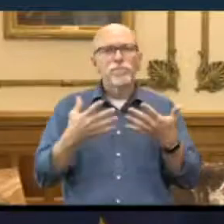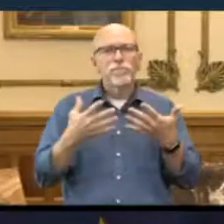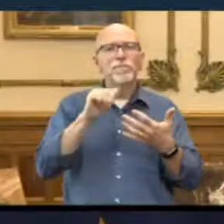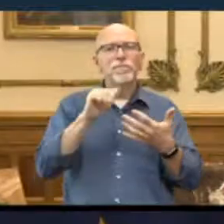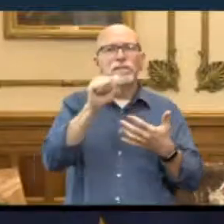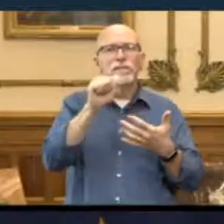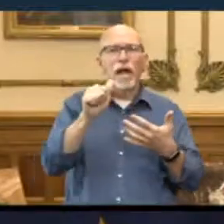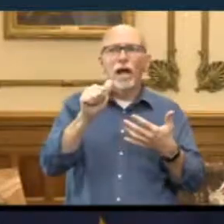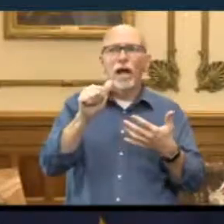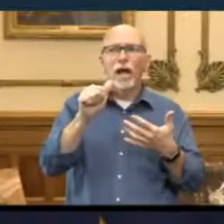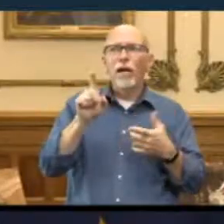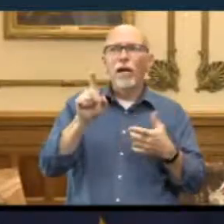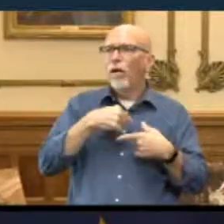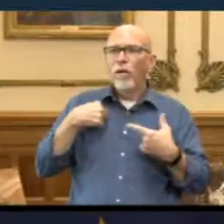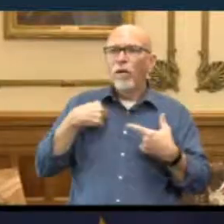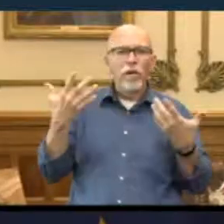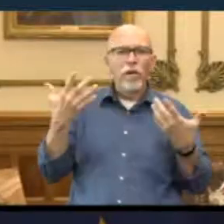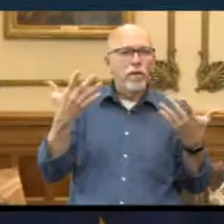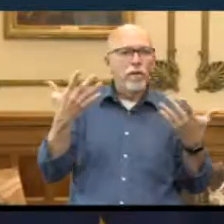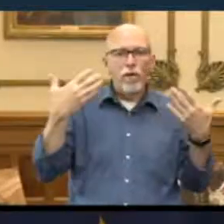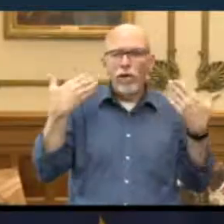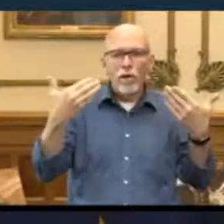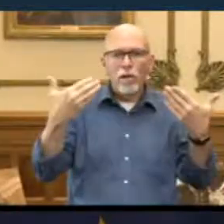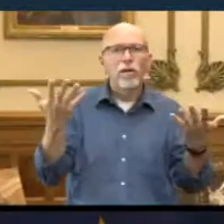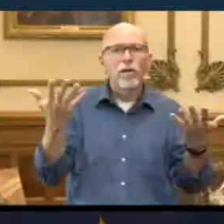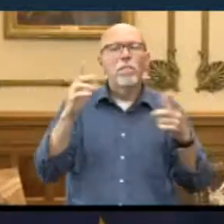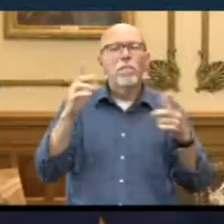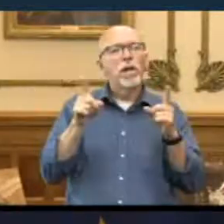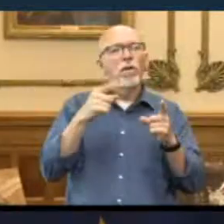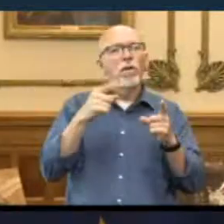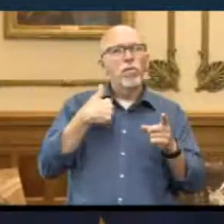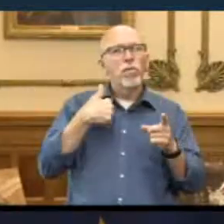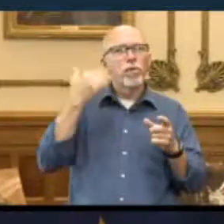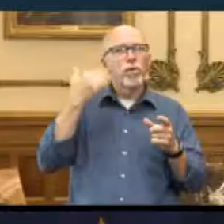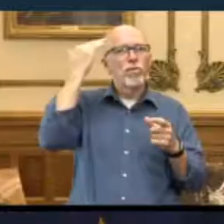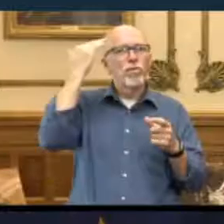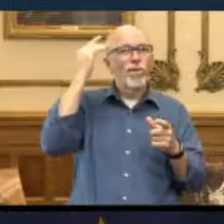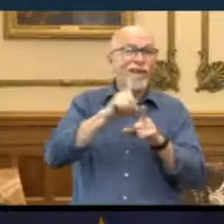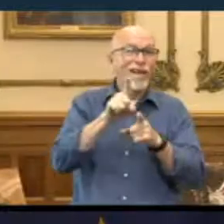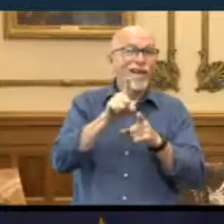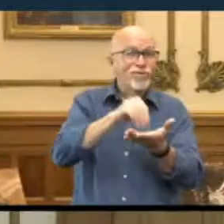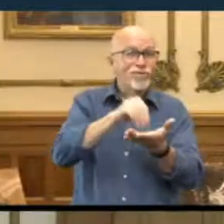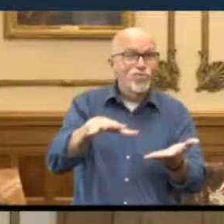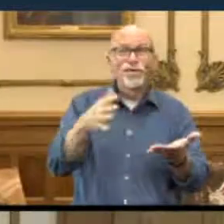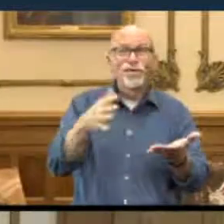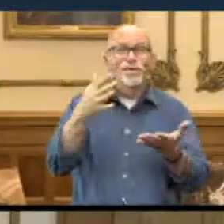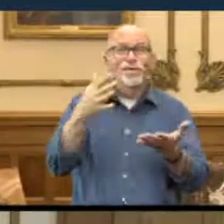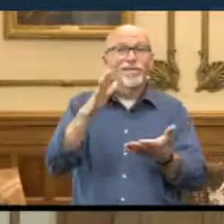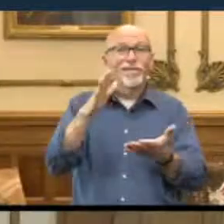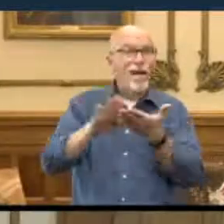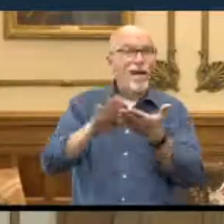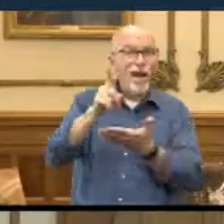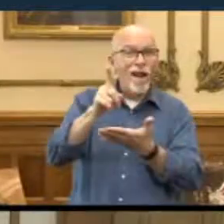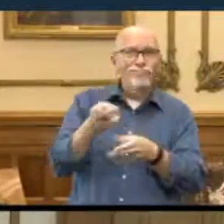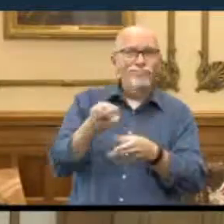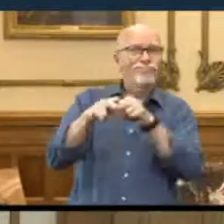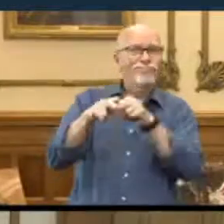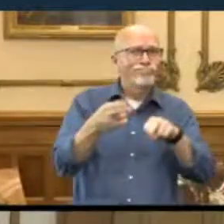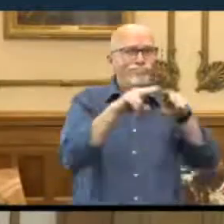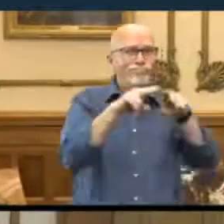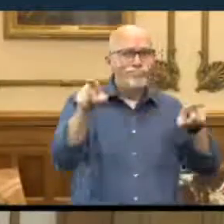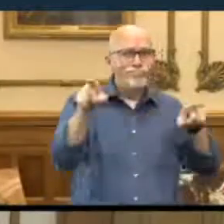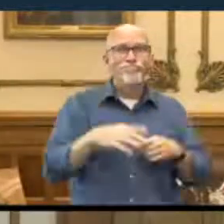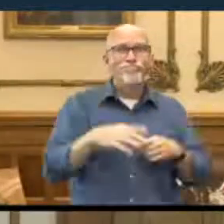to a flame. And then unknowingly, and we just know, you talked about the students and where that uptick is occurring. Well, you're